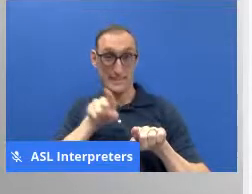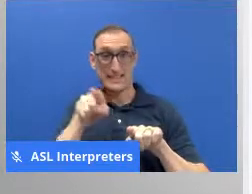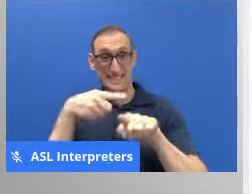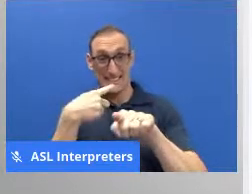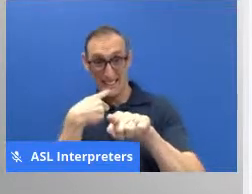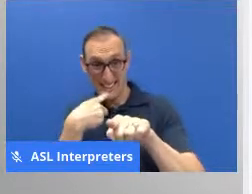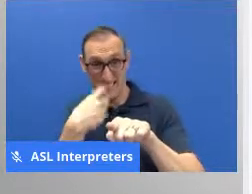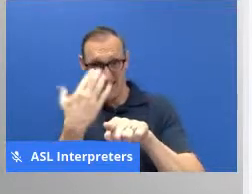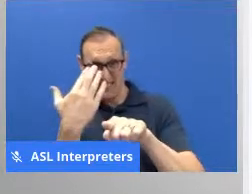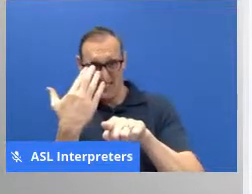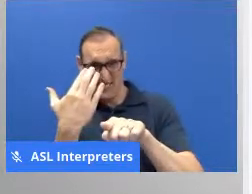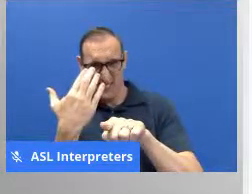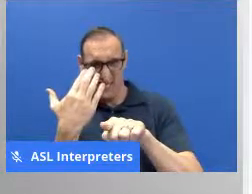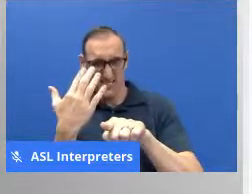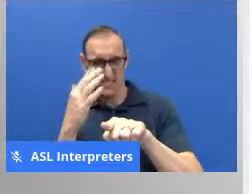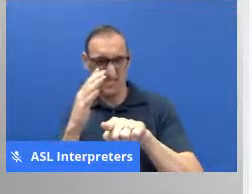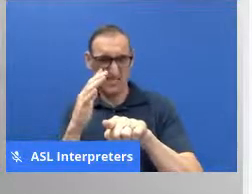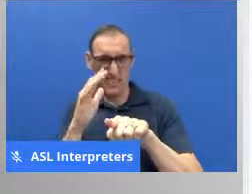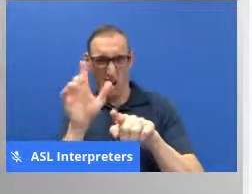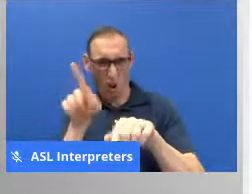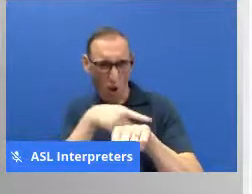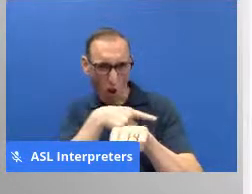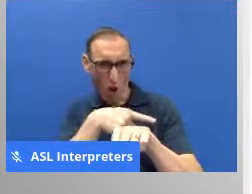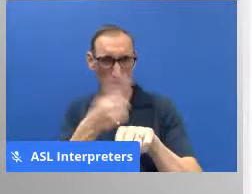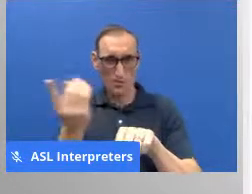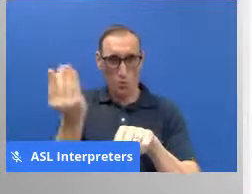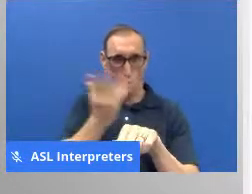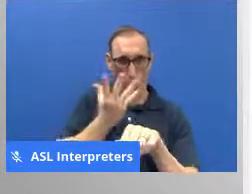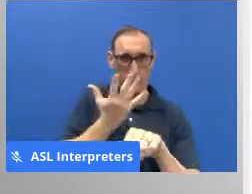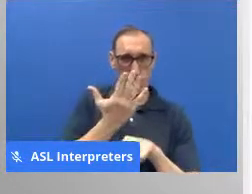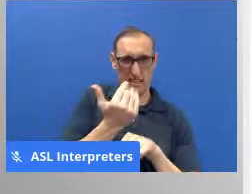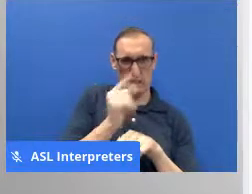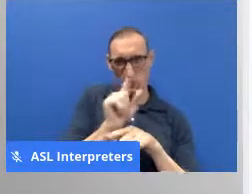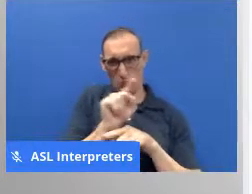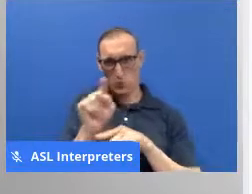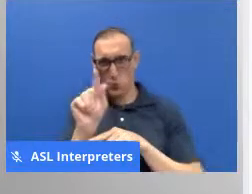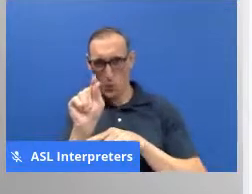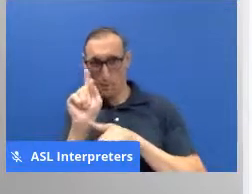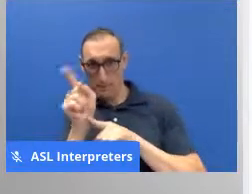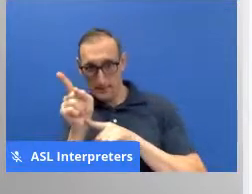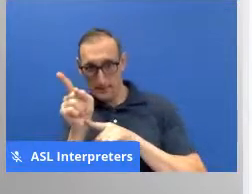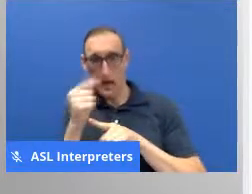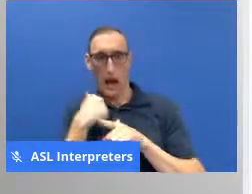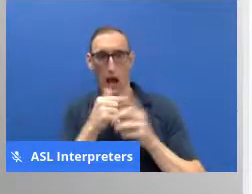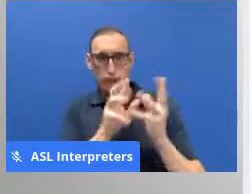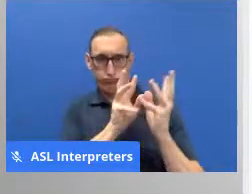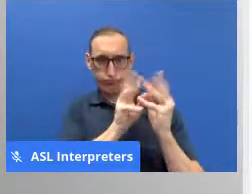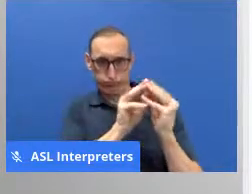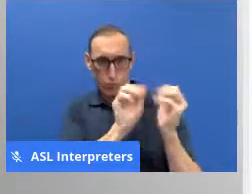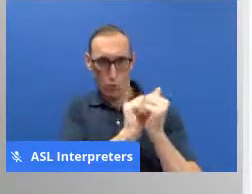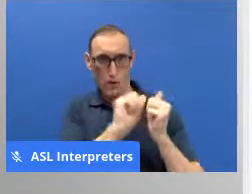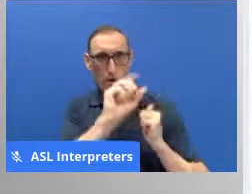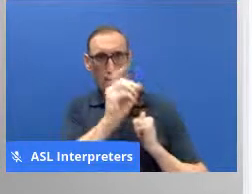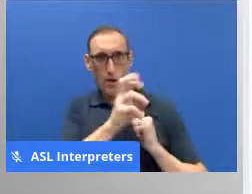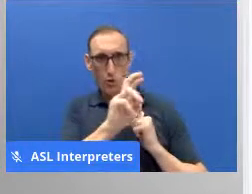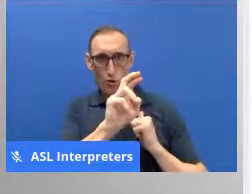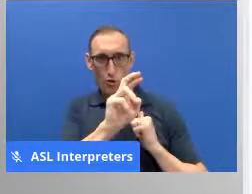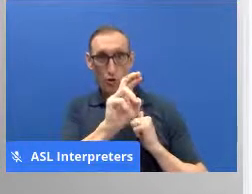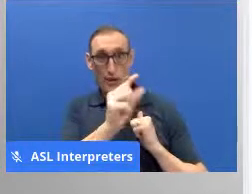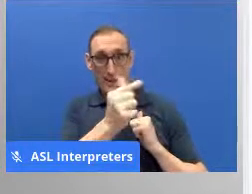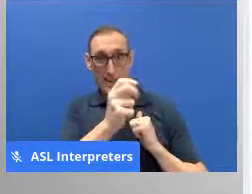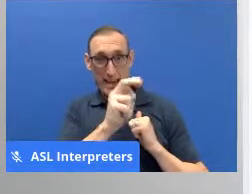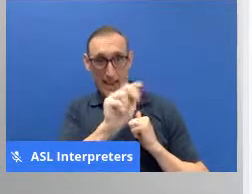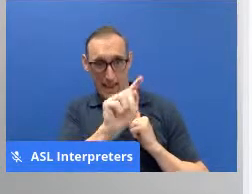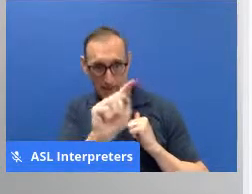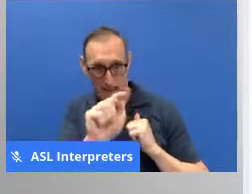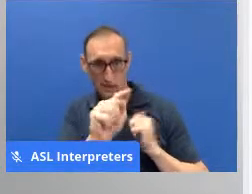minutes. But I will be collaborating with Dr. Gant on that overview on our progress to review